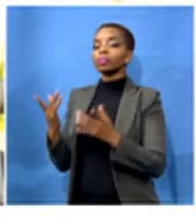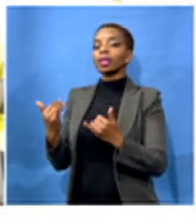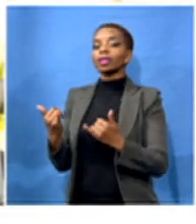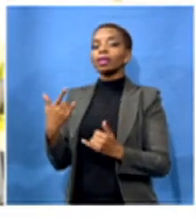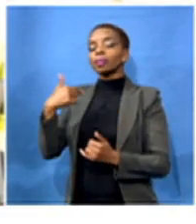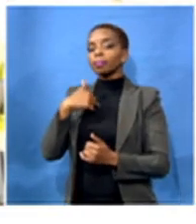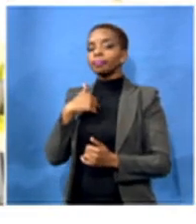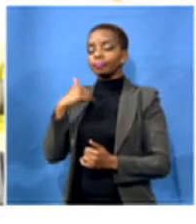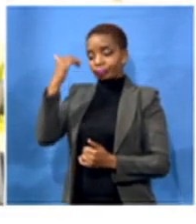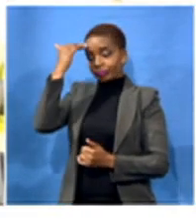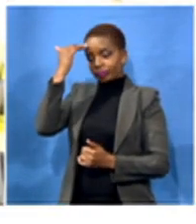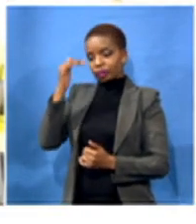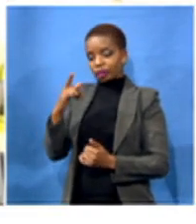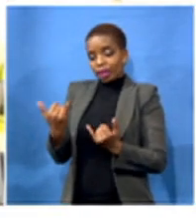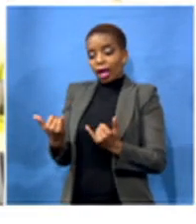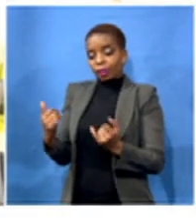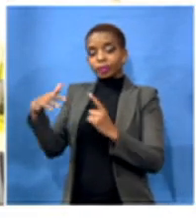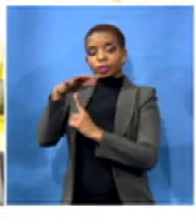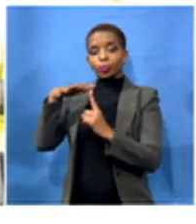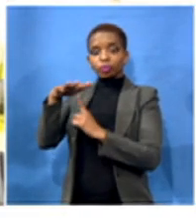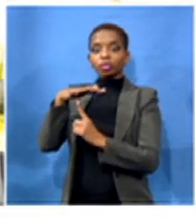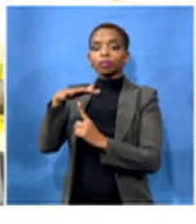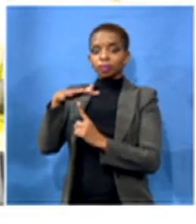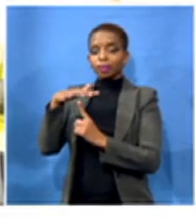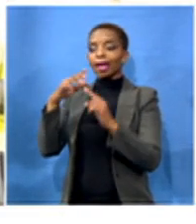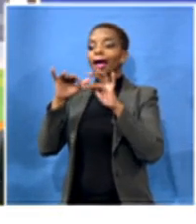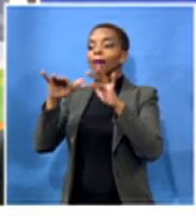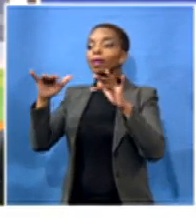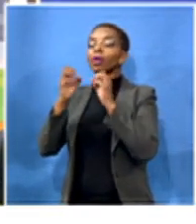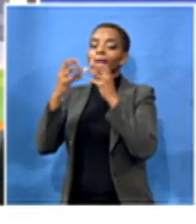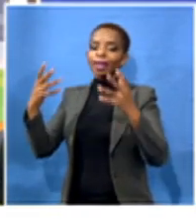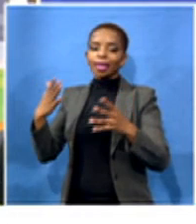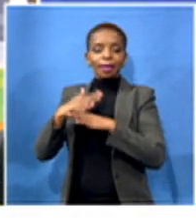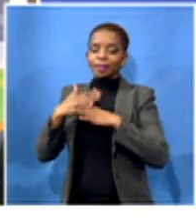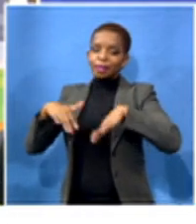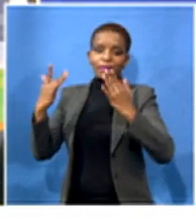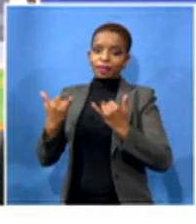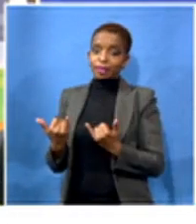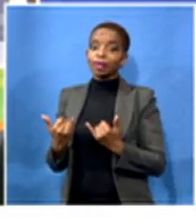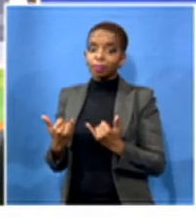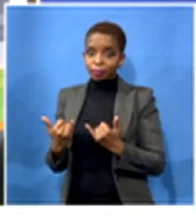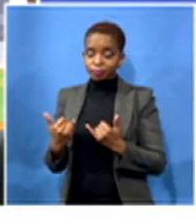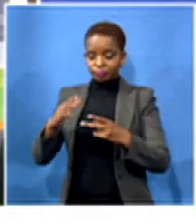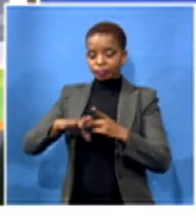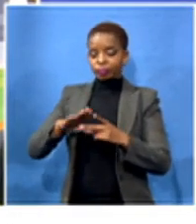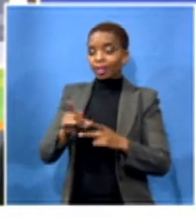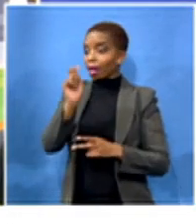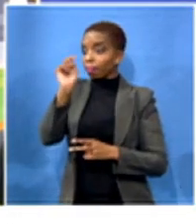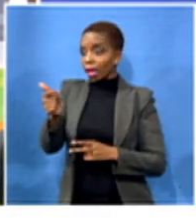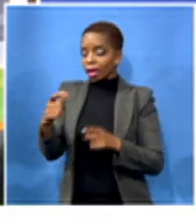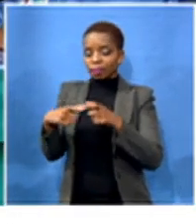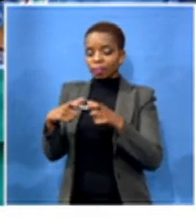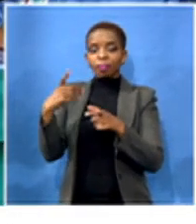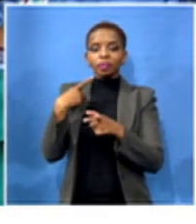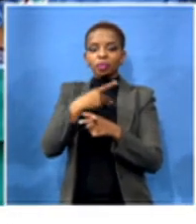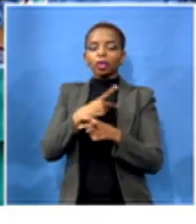current situation is that some people have lost their jobs, they cannot pay the medical schemes. Has there been a payment holiday